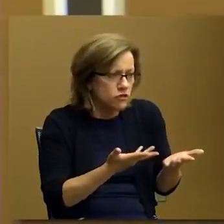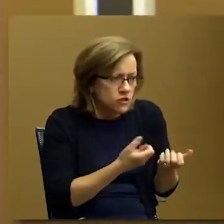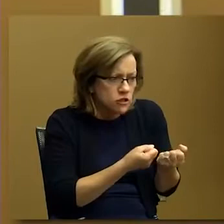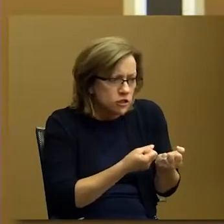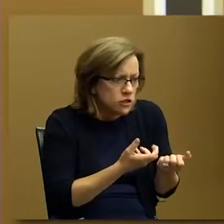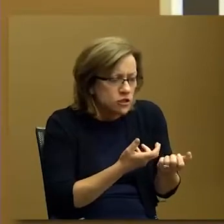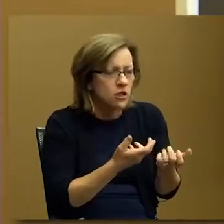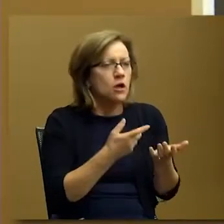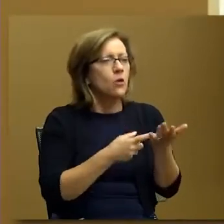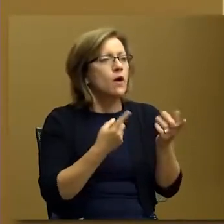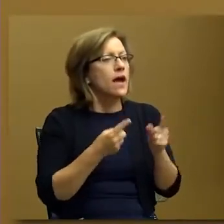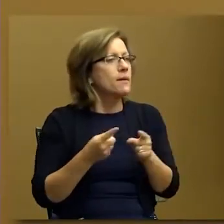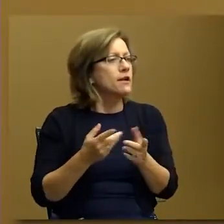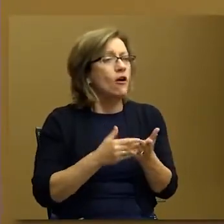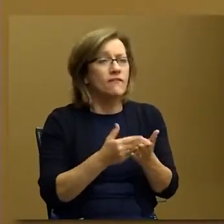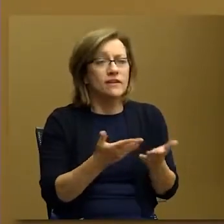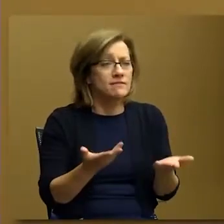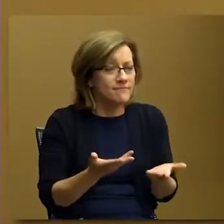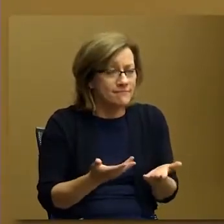is what we do a lot,